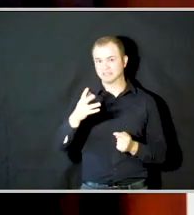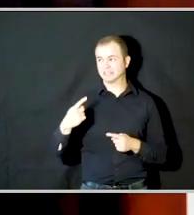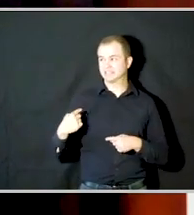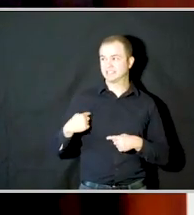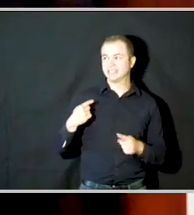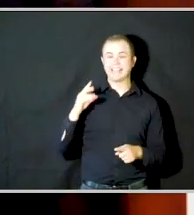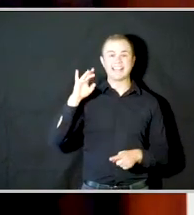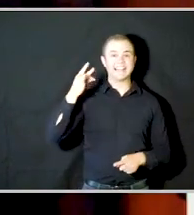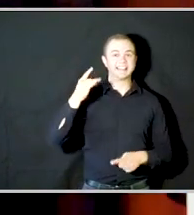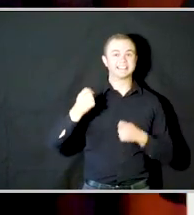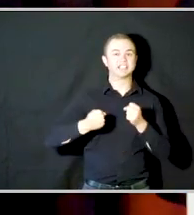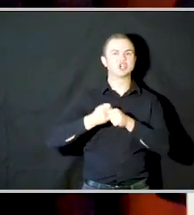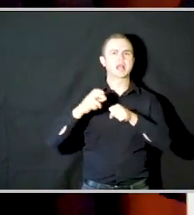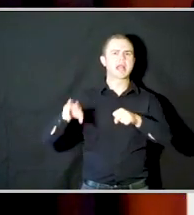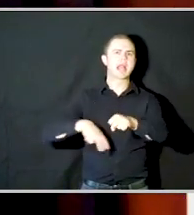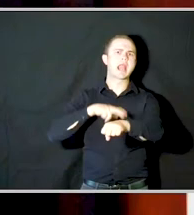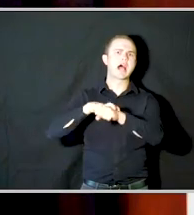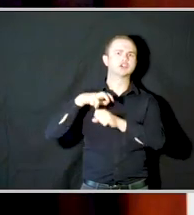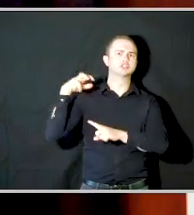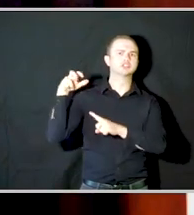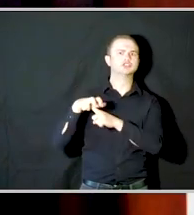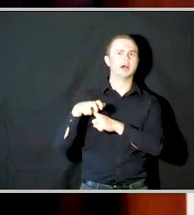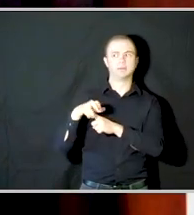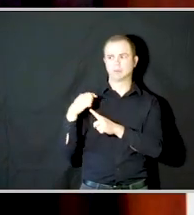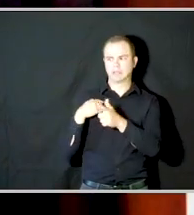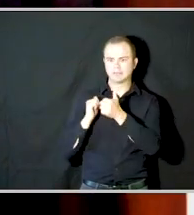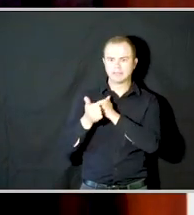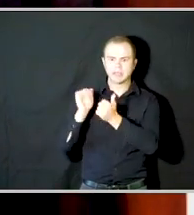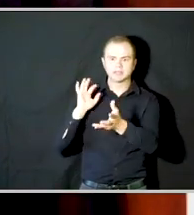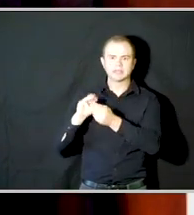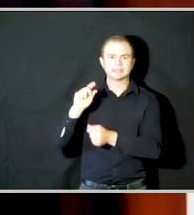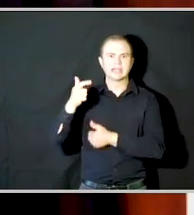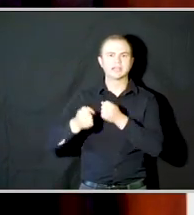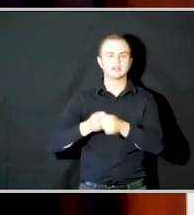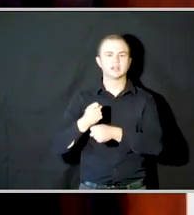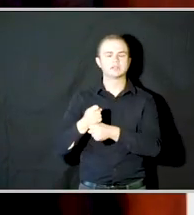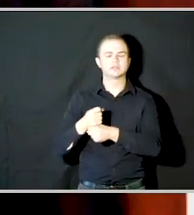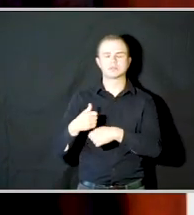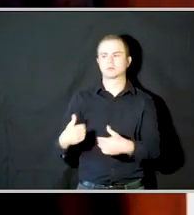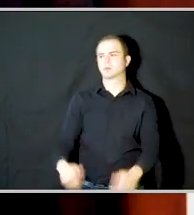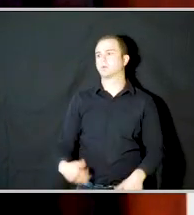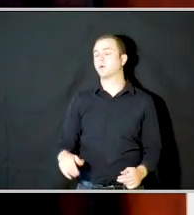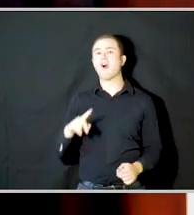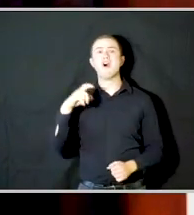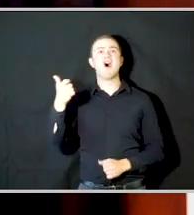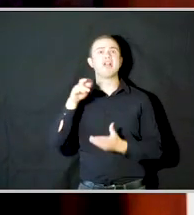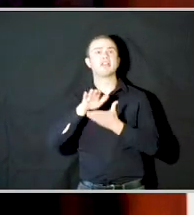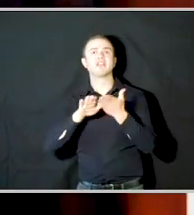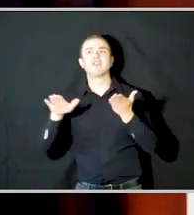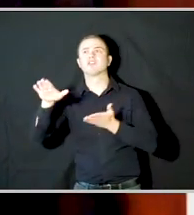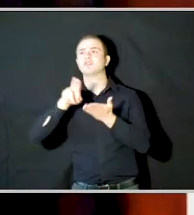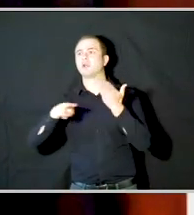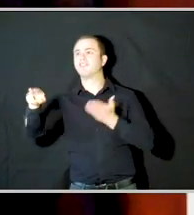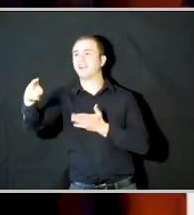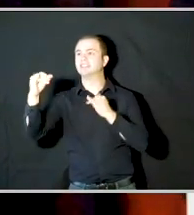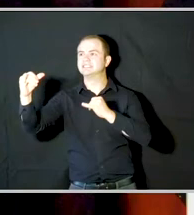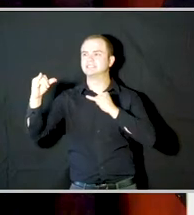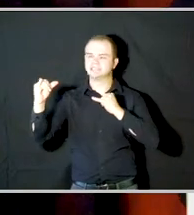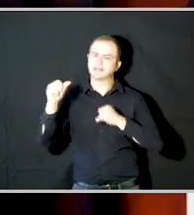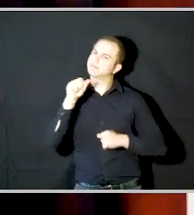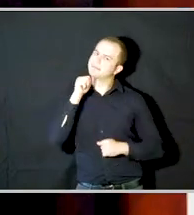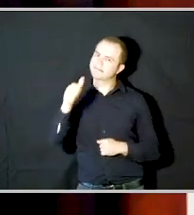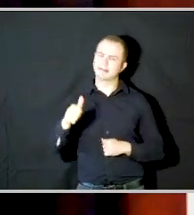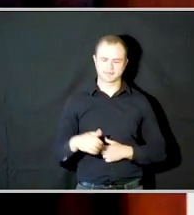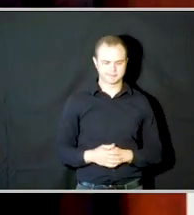national champion out of 10 years of competing. That's phenomenal. No other school has ever achieved that status. So as the